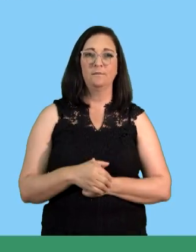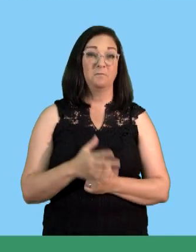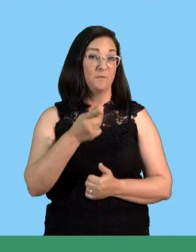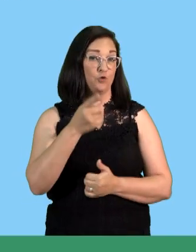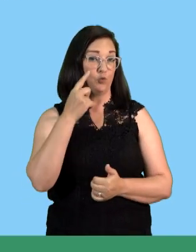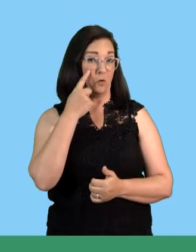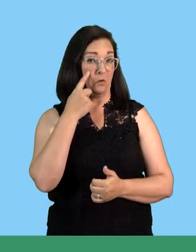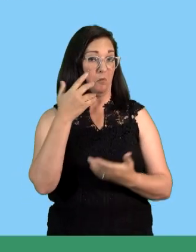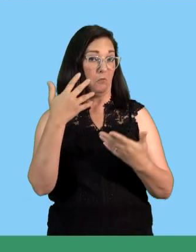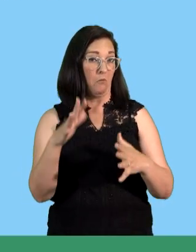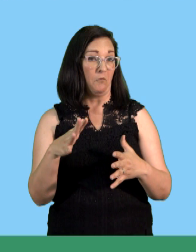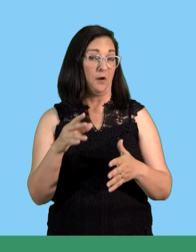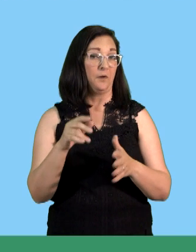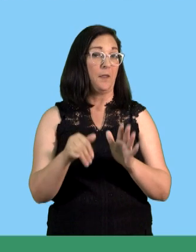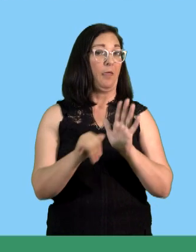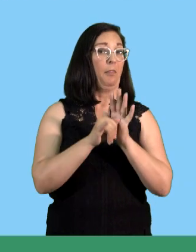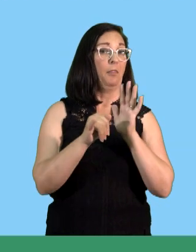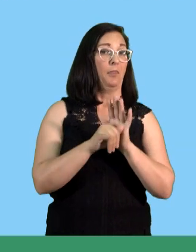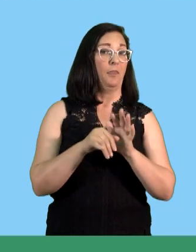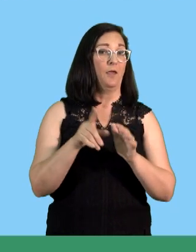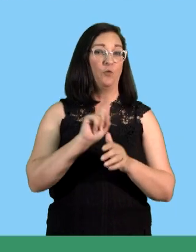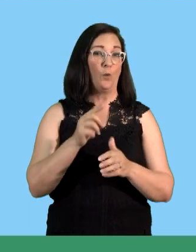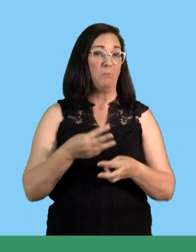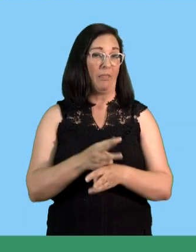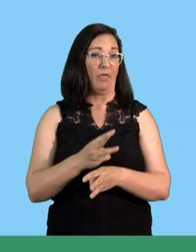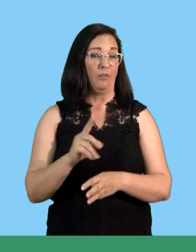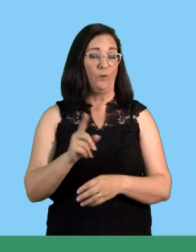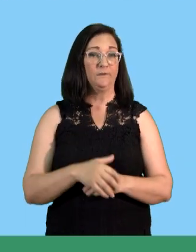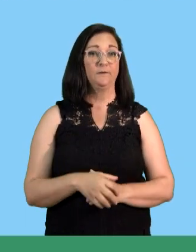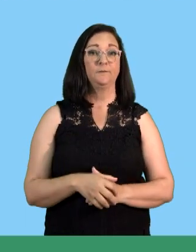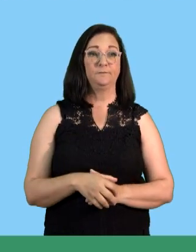spotted or identified the method of recruitment.